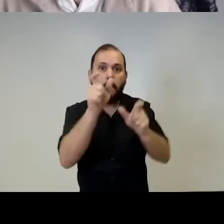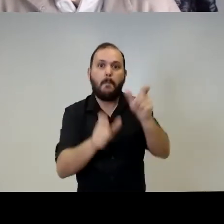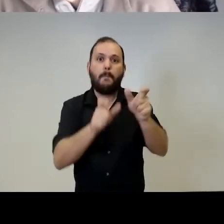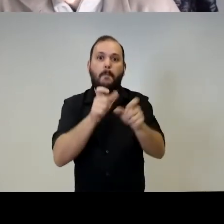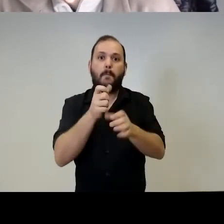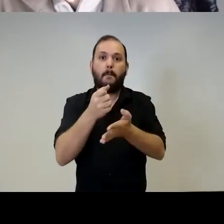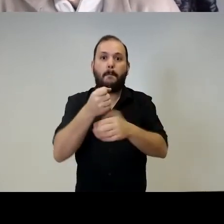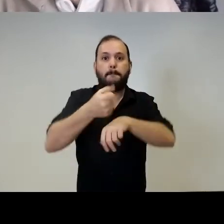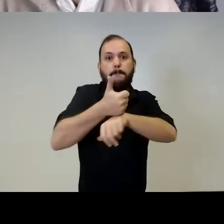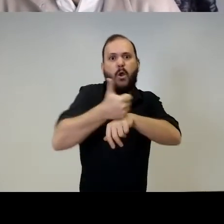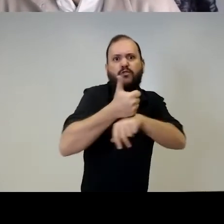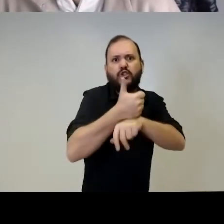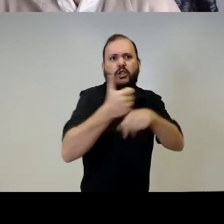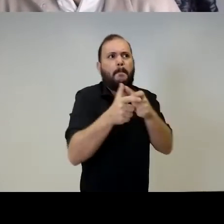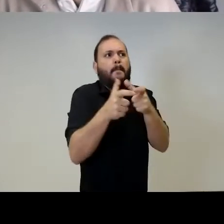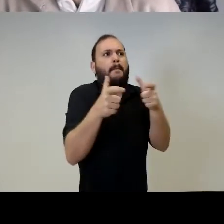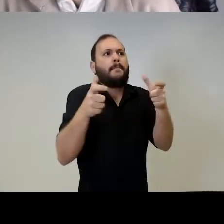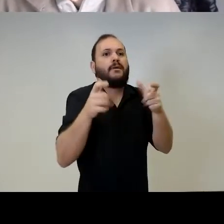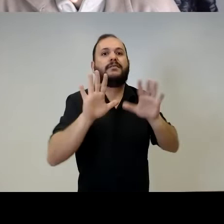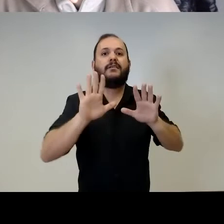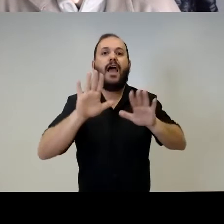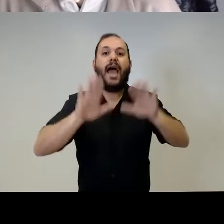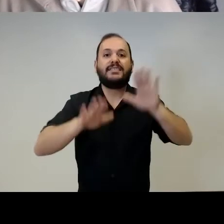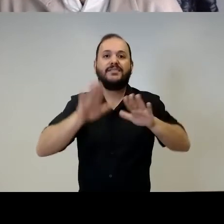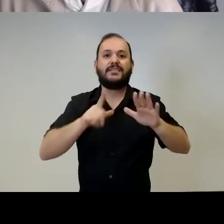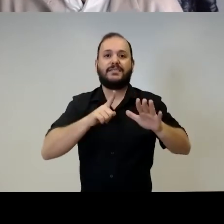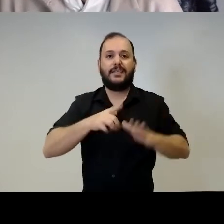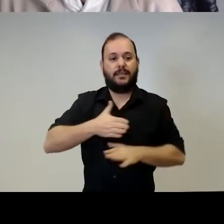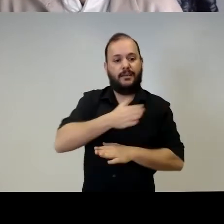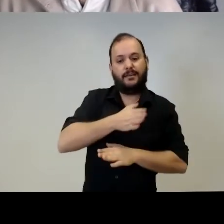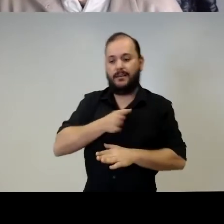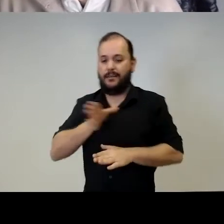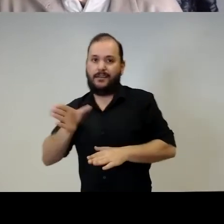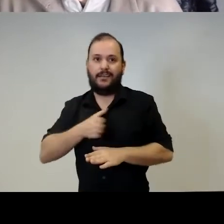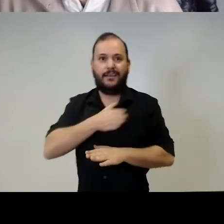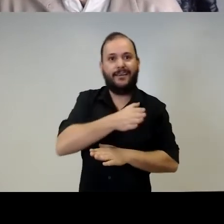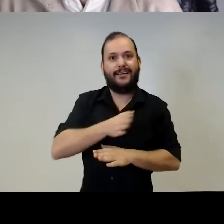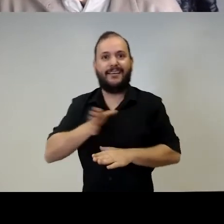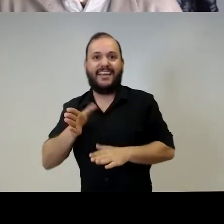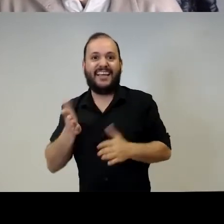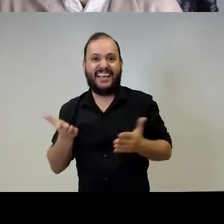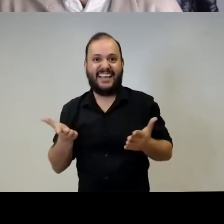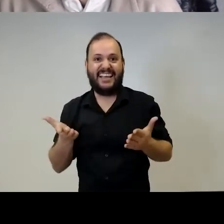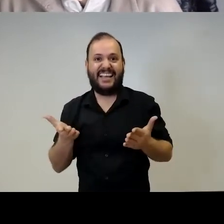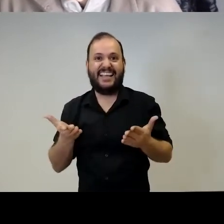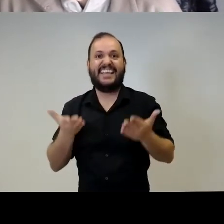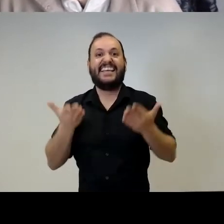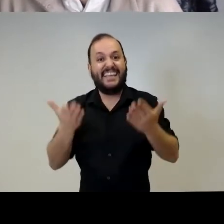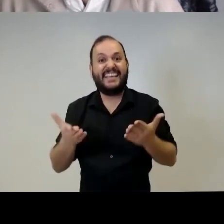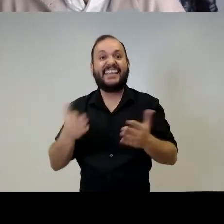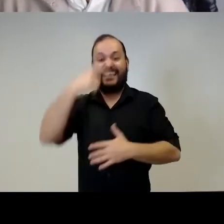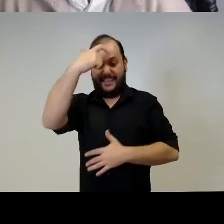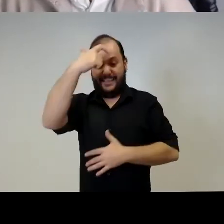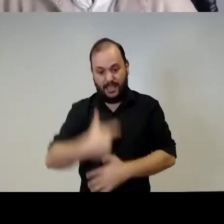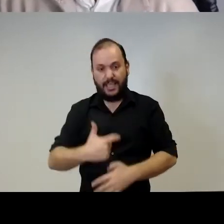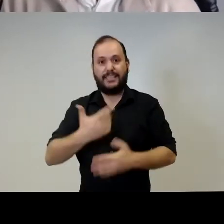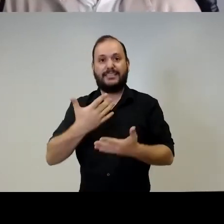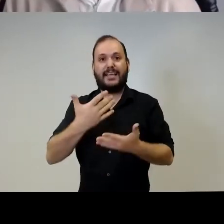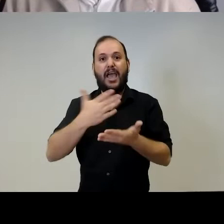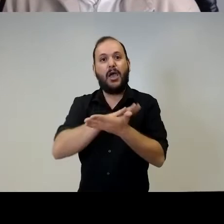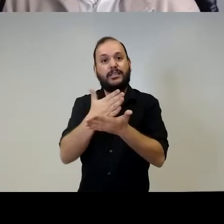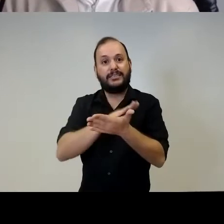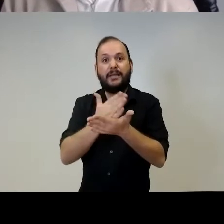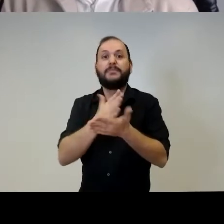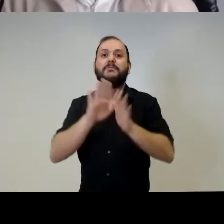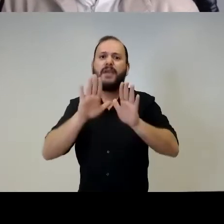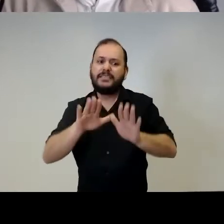quite remote from the initial definition by Hayek of conference interpreting. And again, this is something that